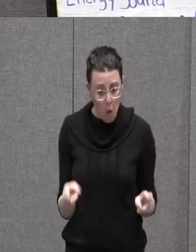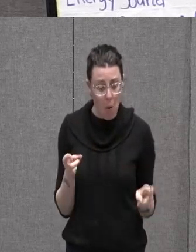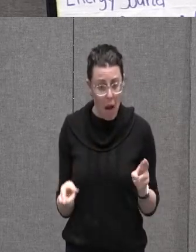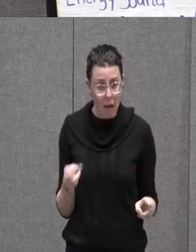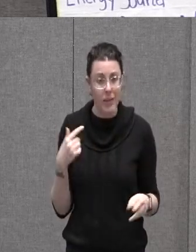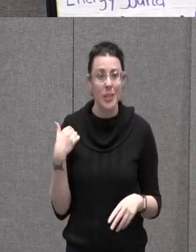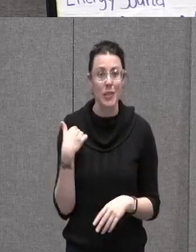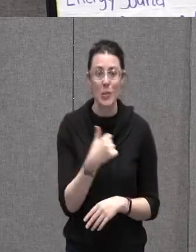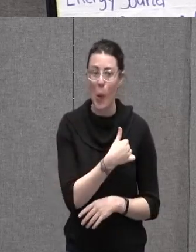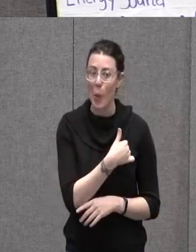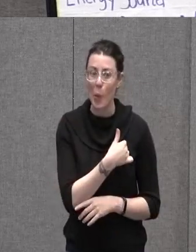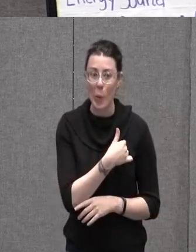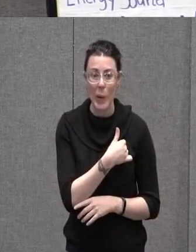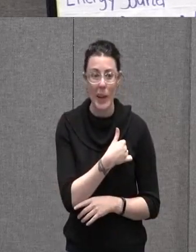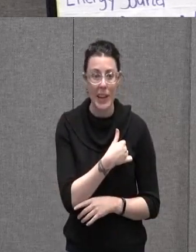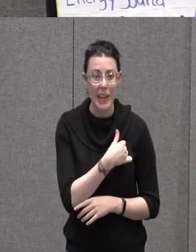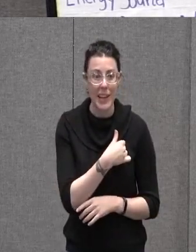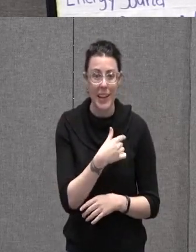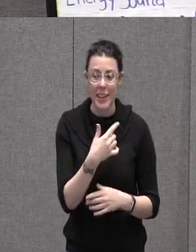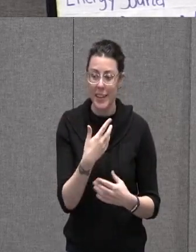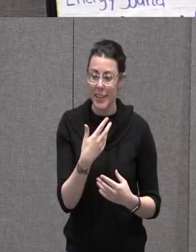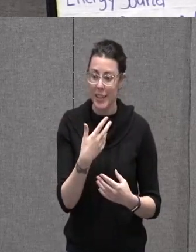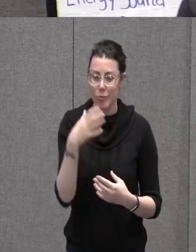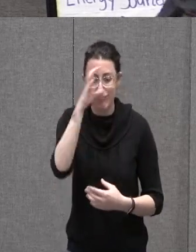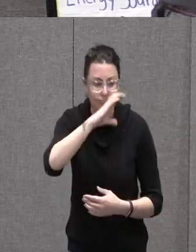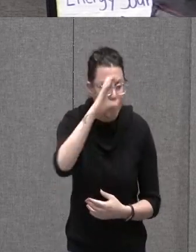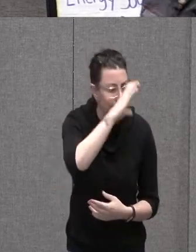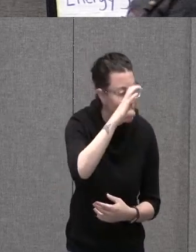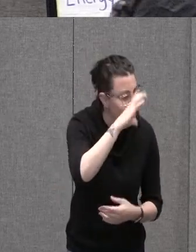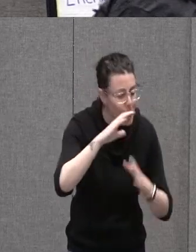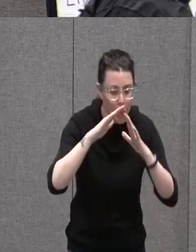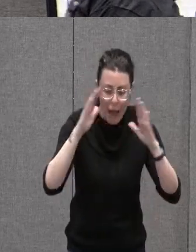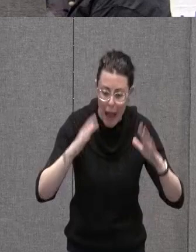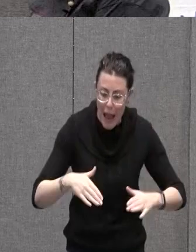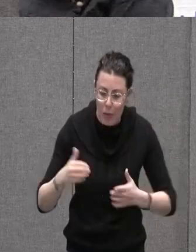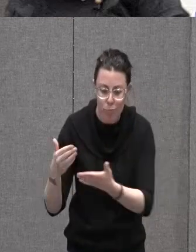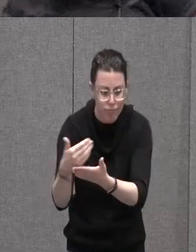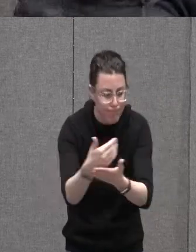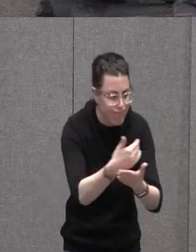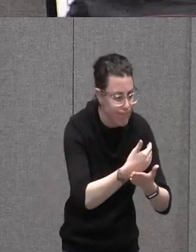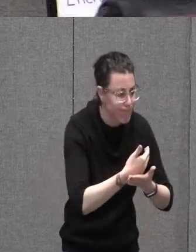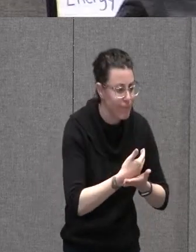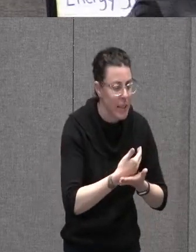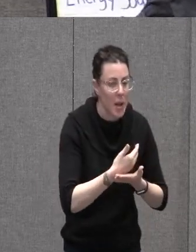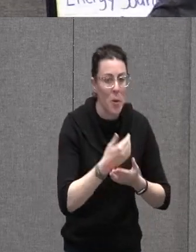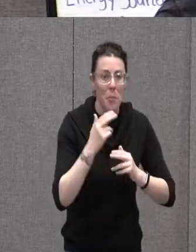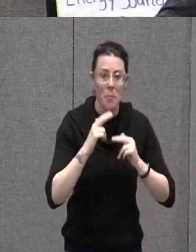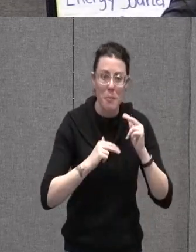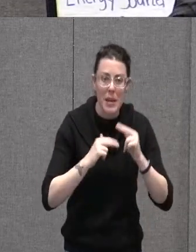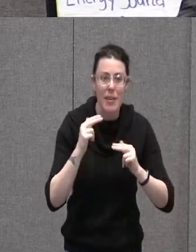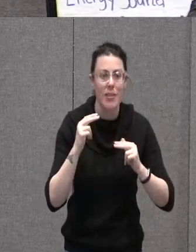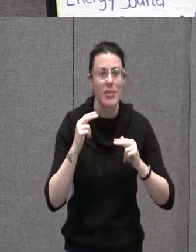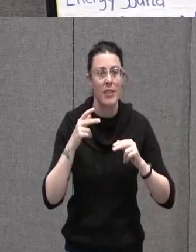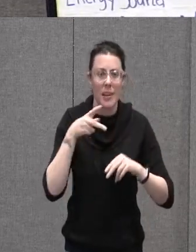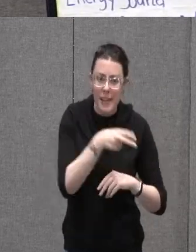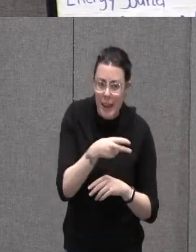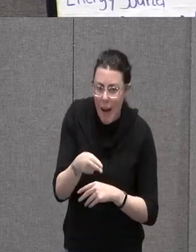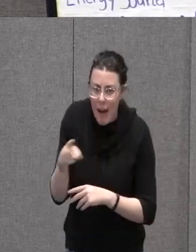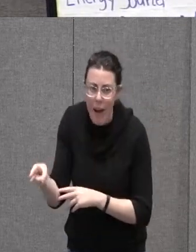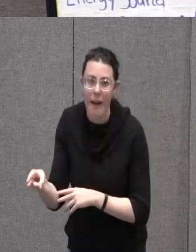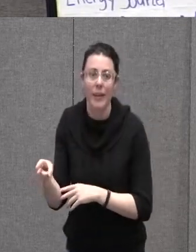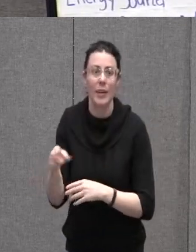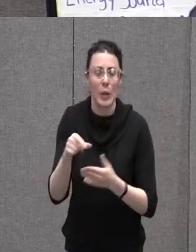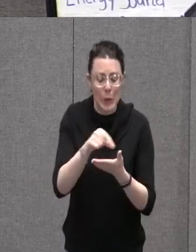just things that you find around the house. Those can be built, cut, glued together, taped to make a